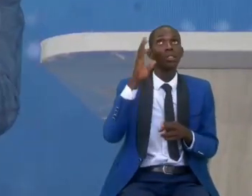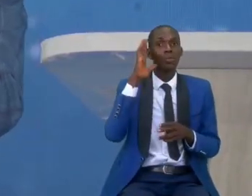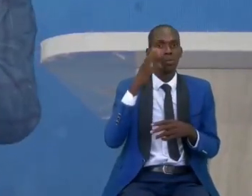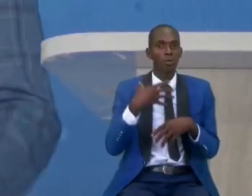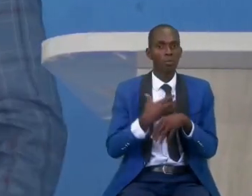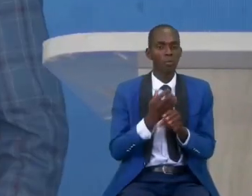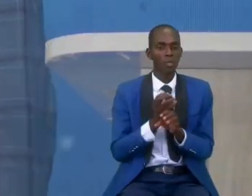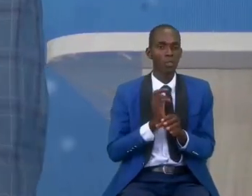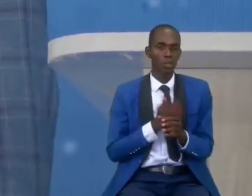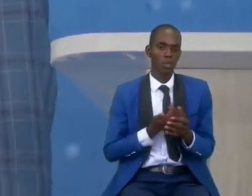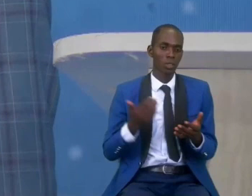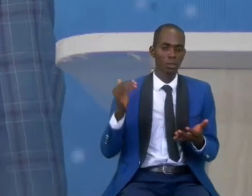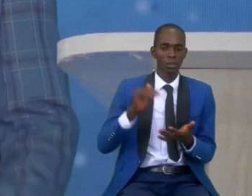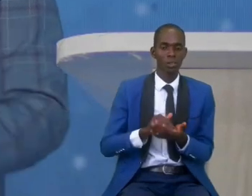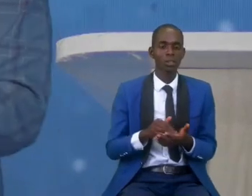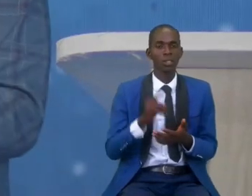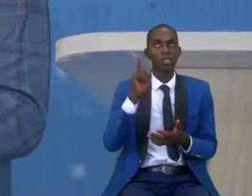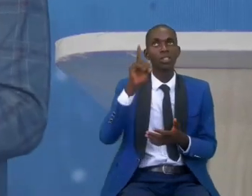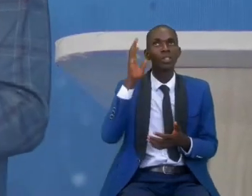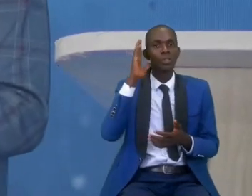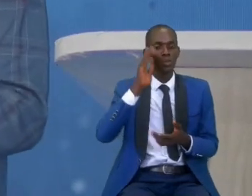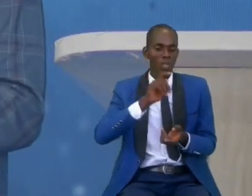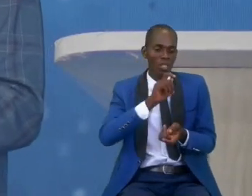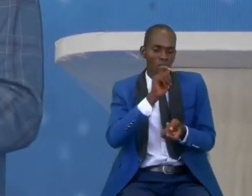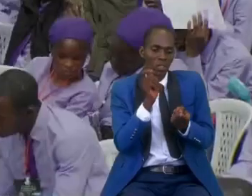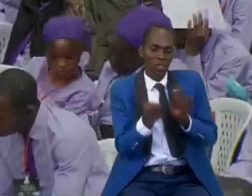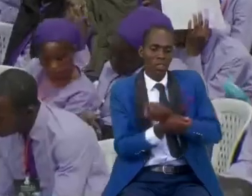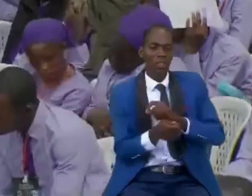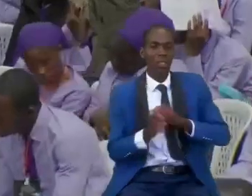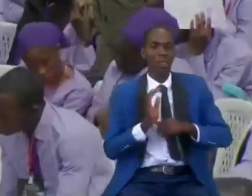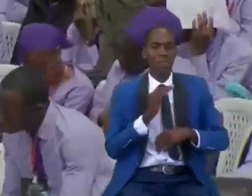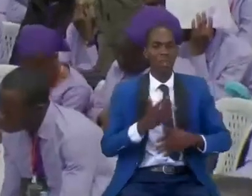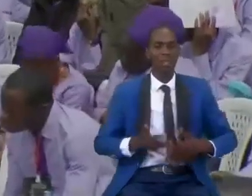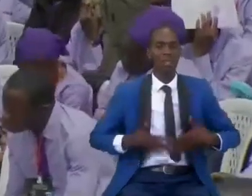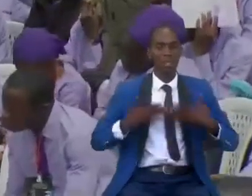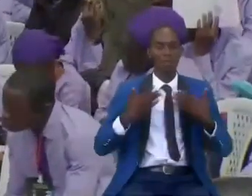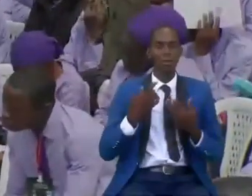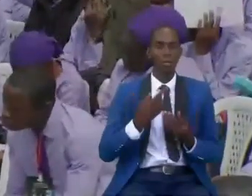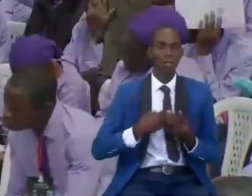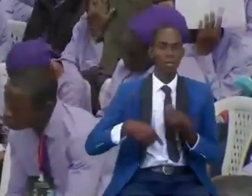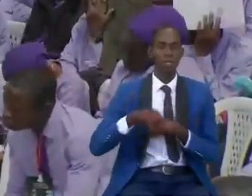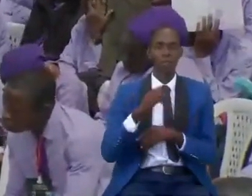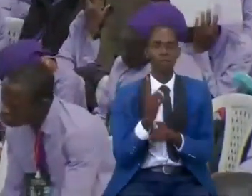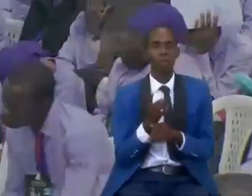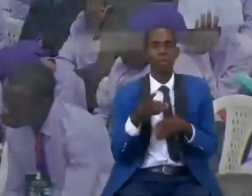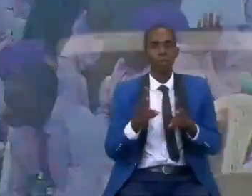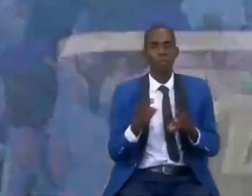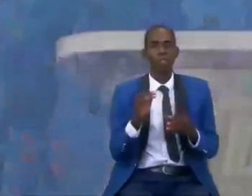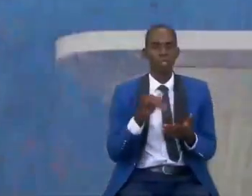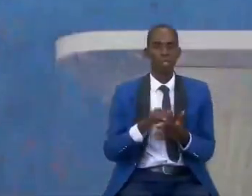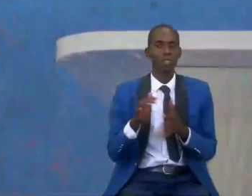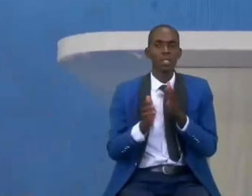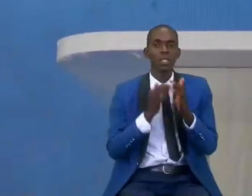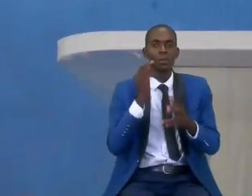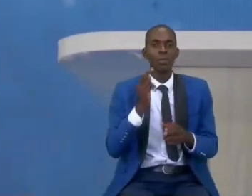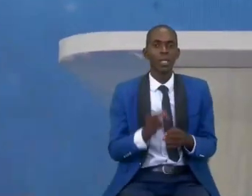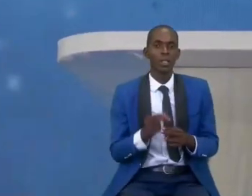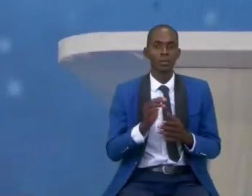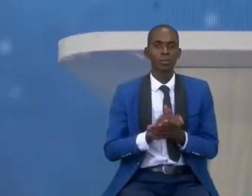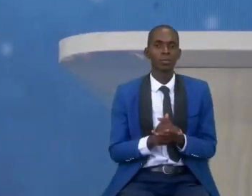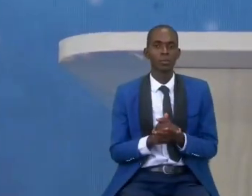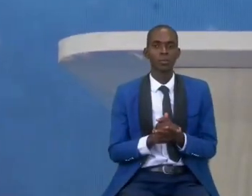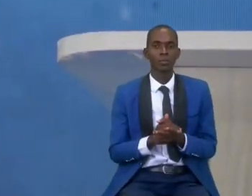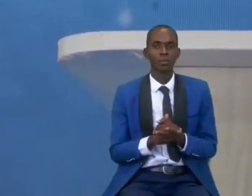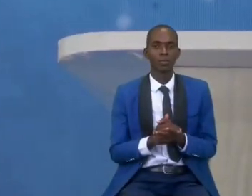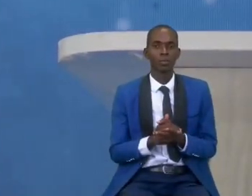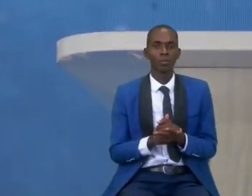the right direction again, in Jesus' name. Are you writing down what I'm telling